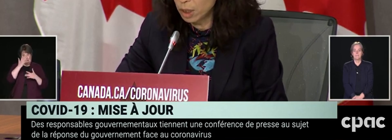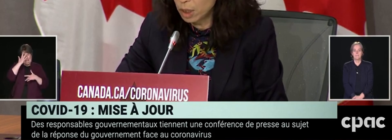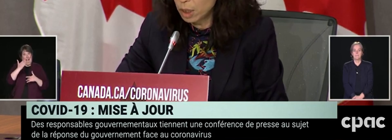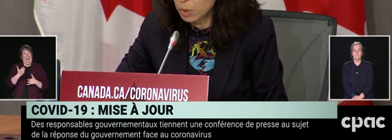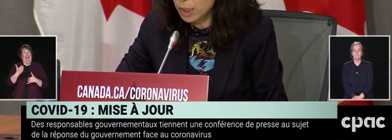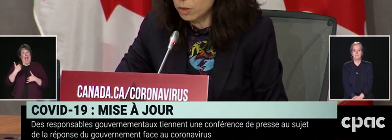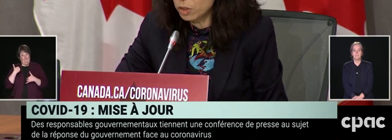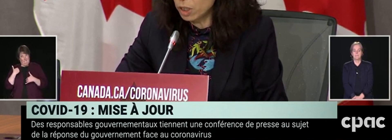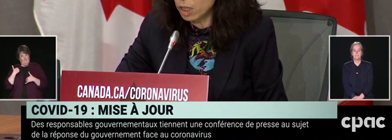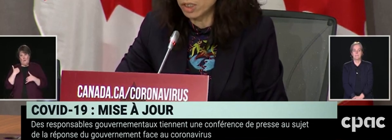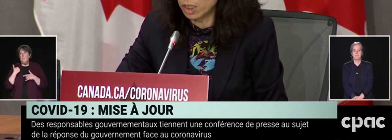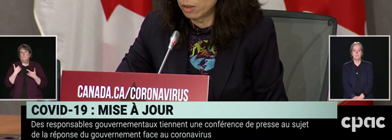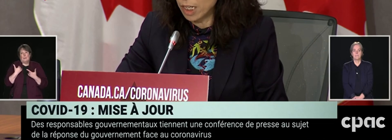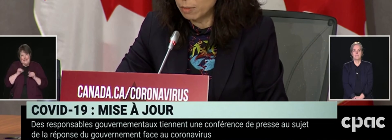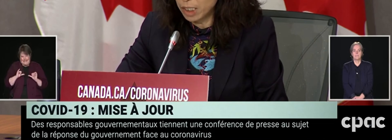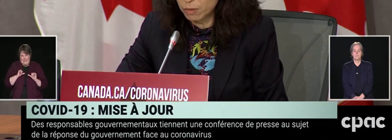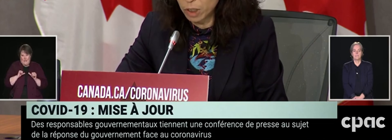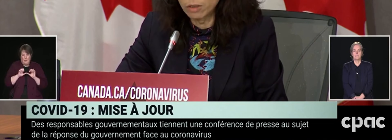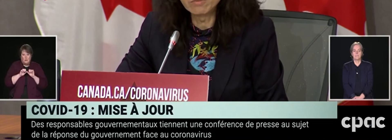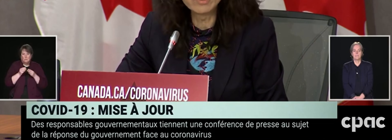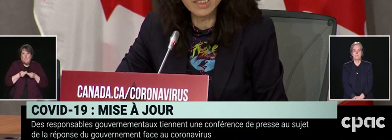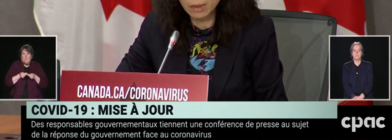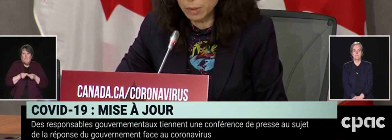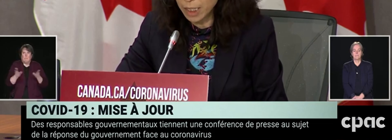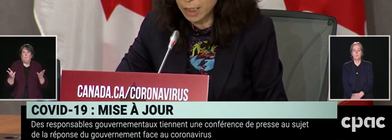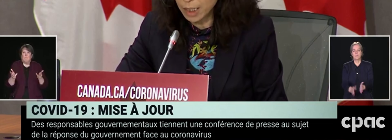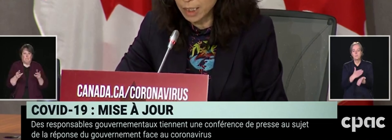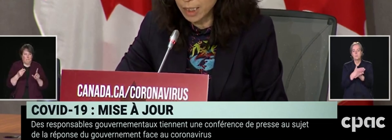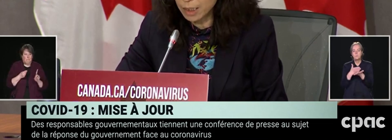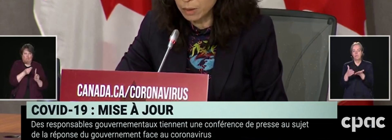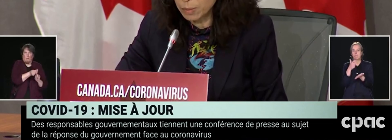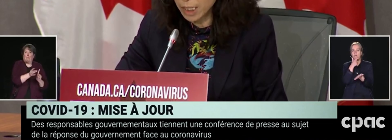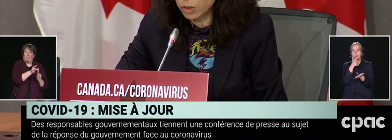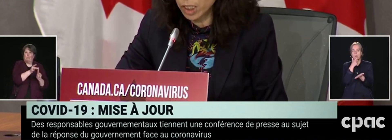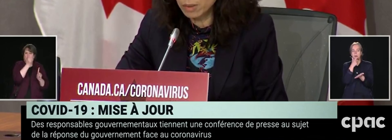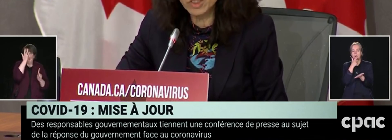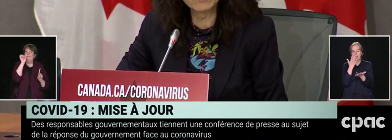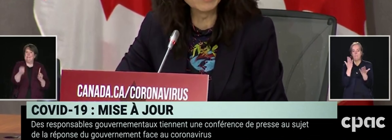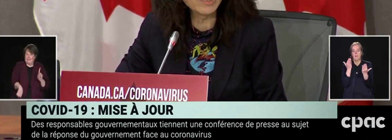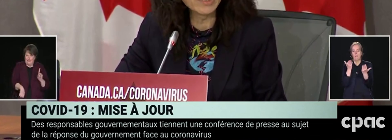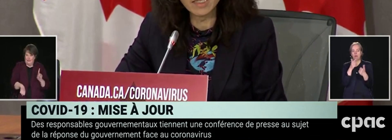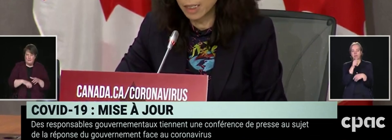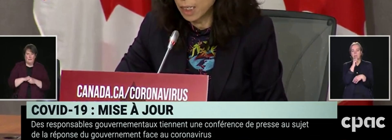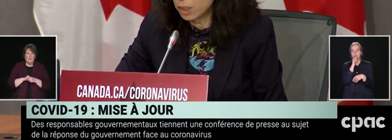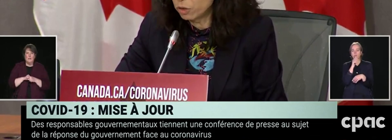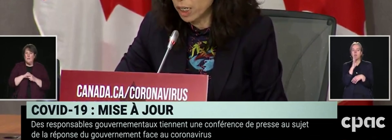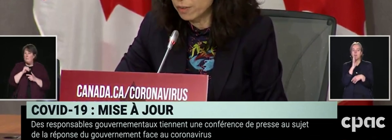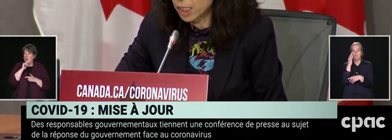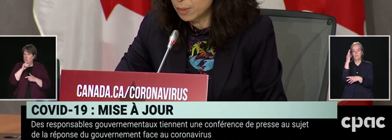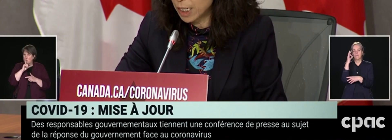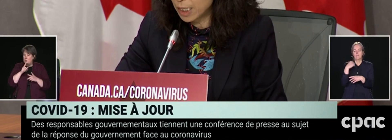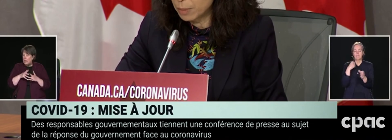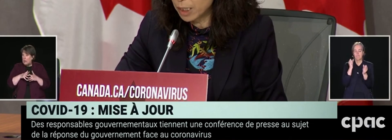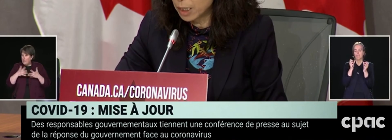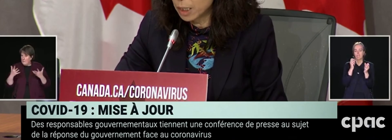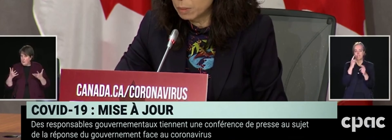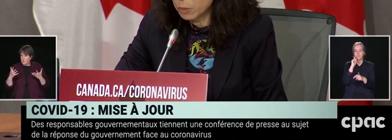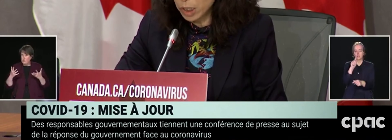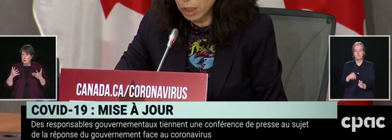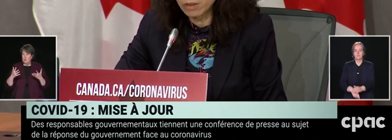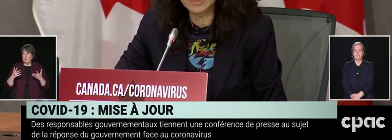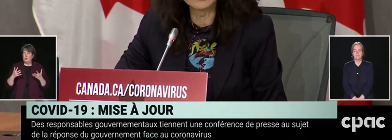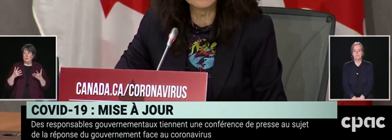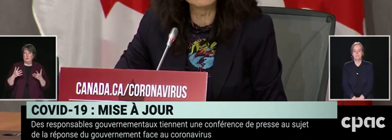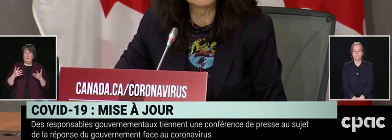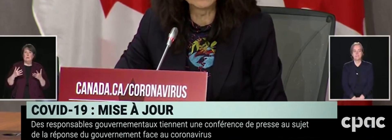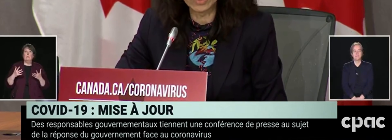transmission. We still do not know how big a role pre-symptomatic and asymptomatic transmission play in driving this pandemic, but